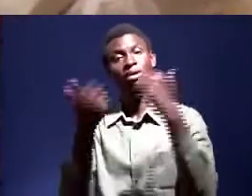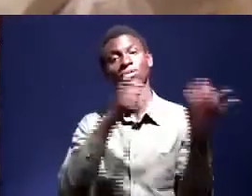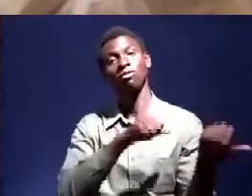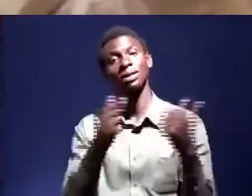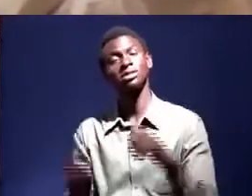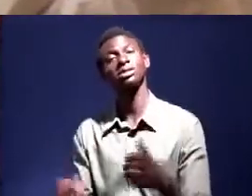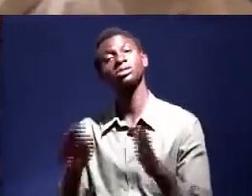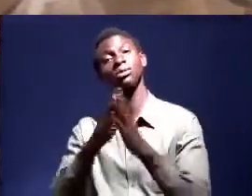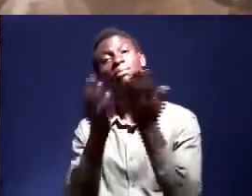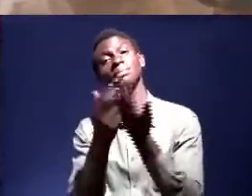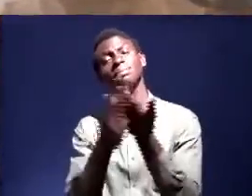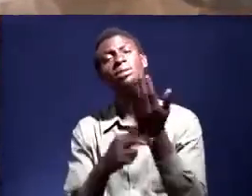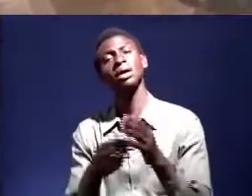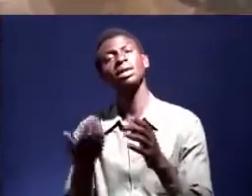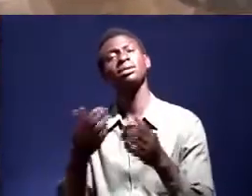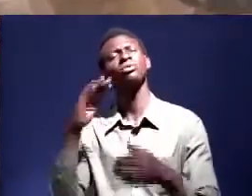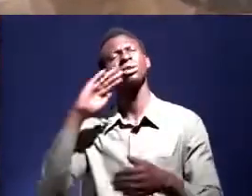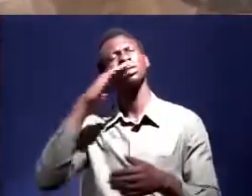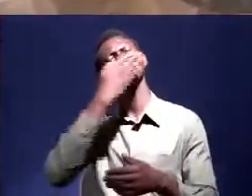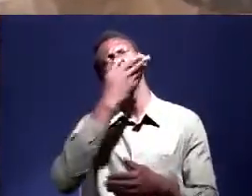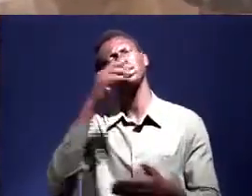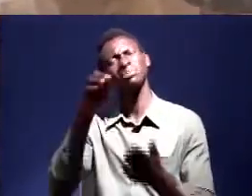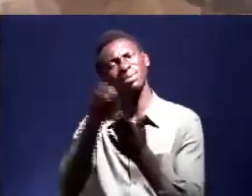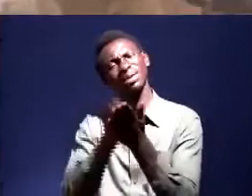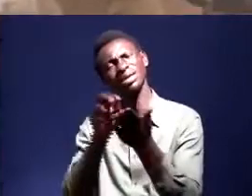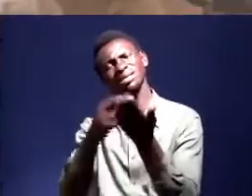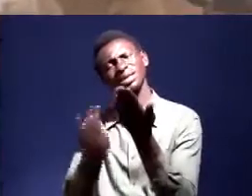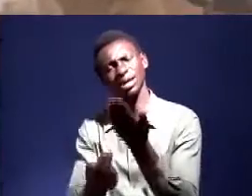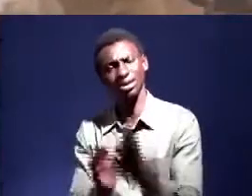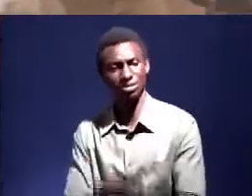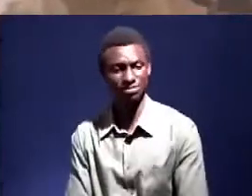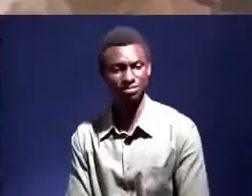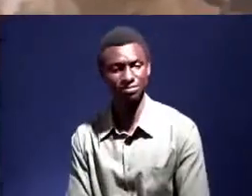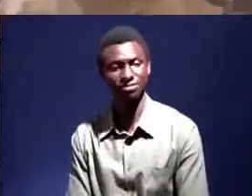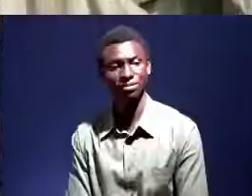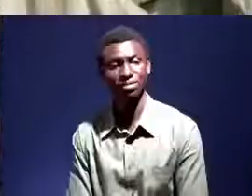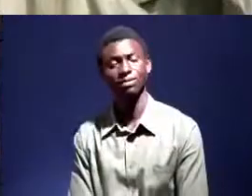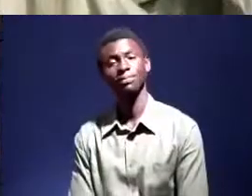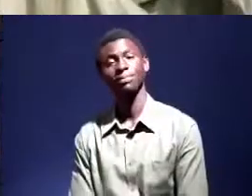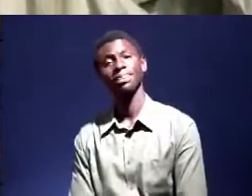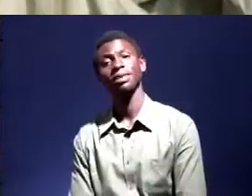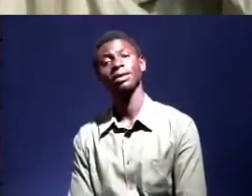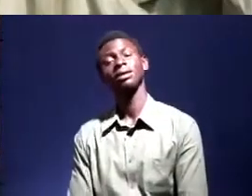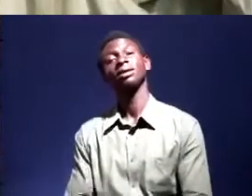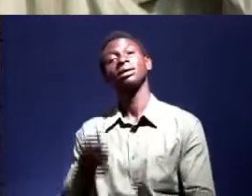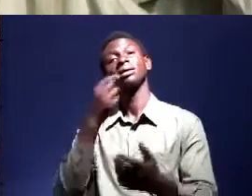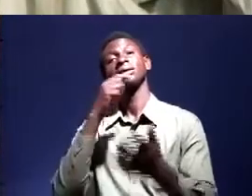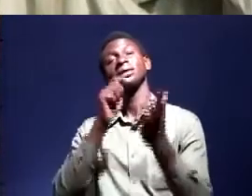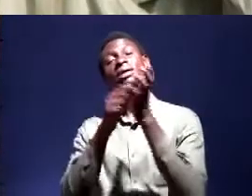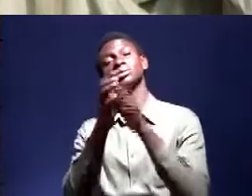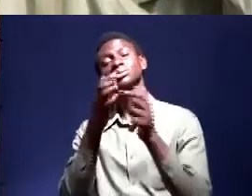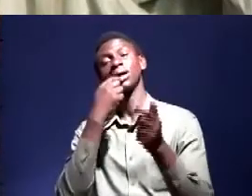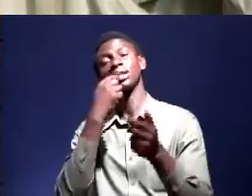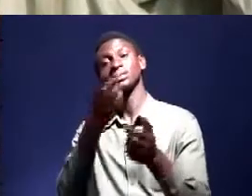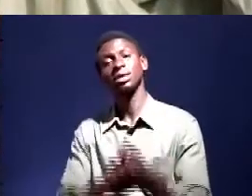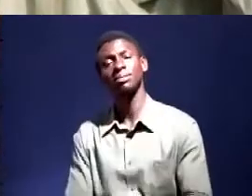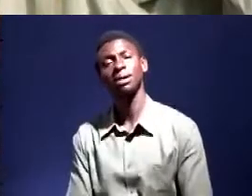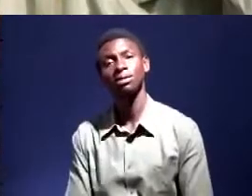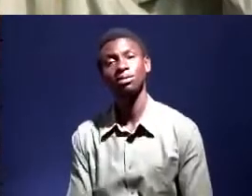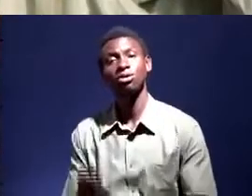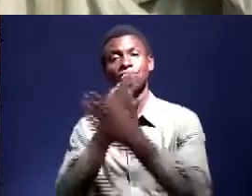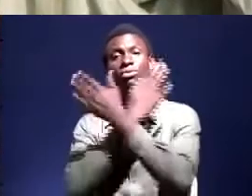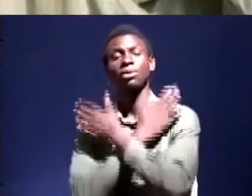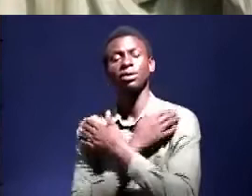Jesus said in John 3 verse 5 to Nicodemus, I say to you,